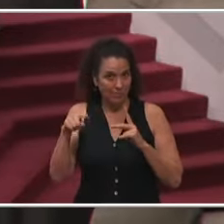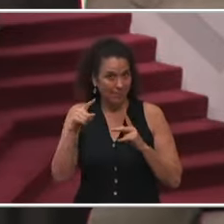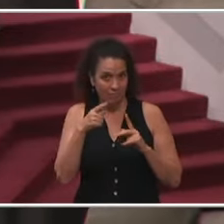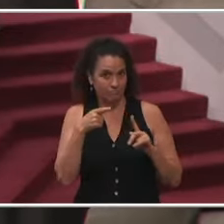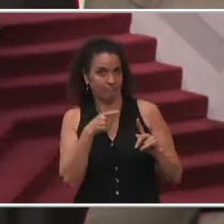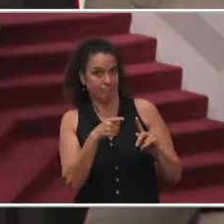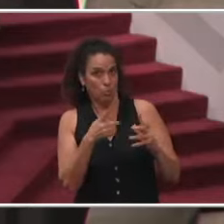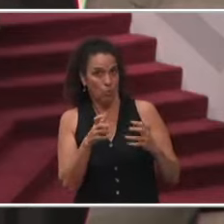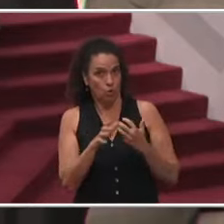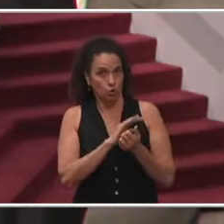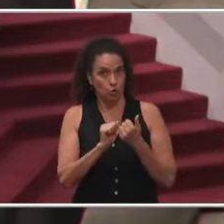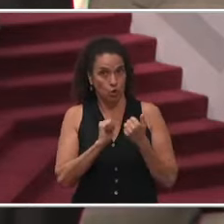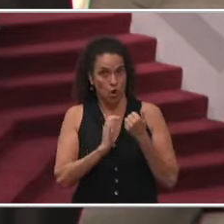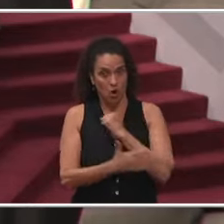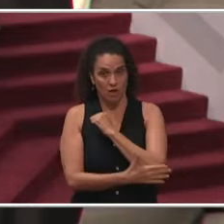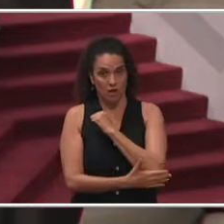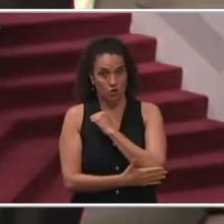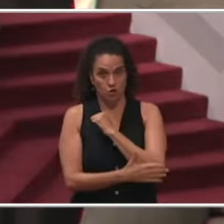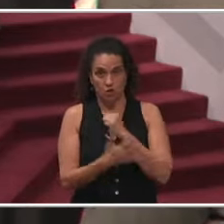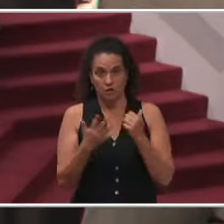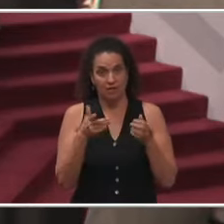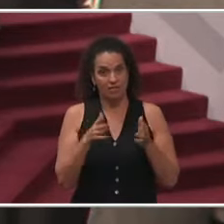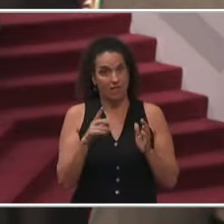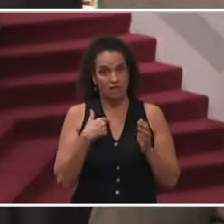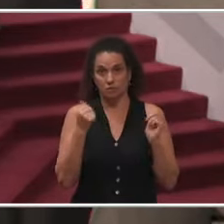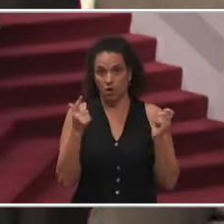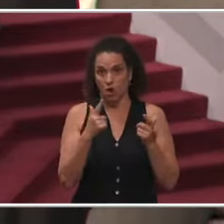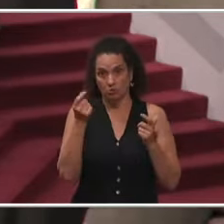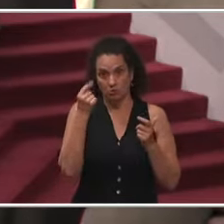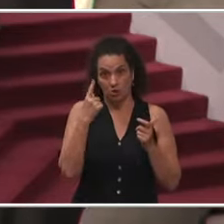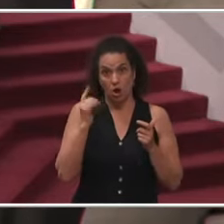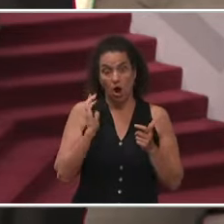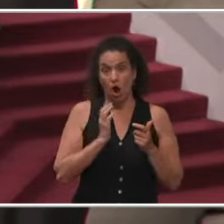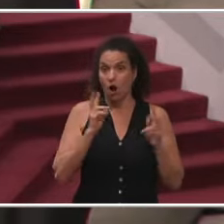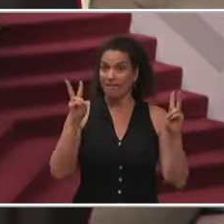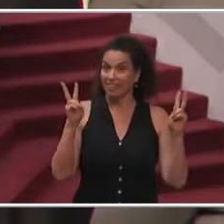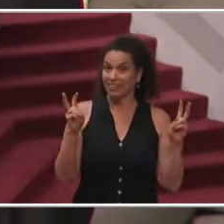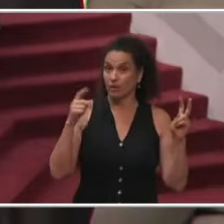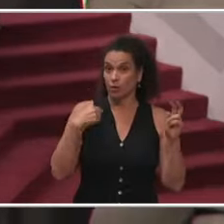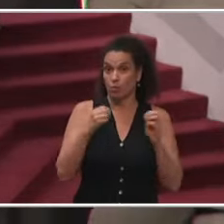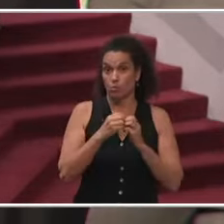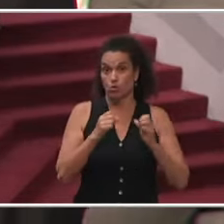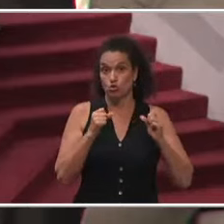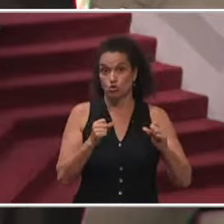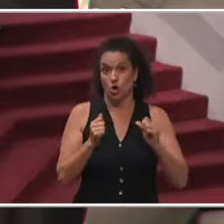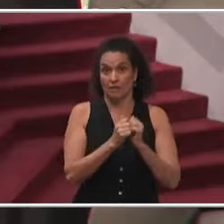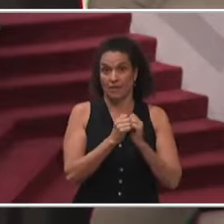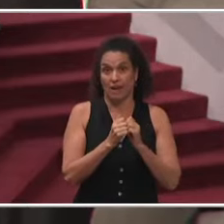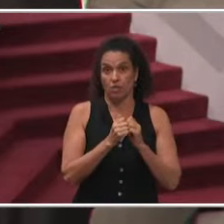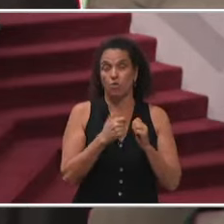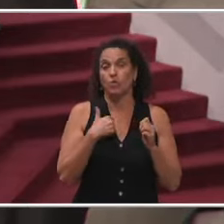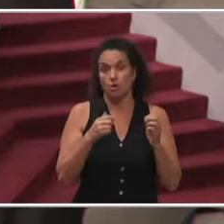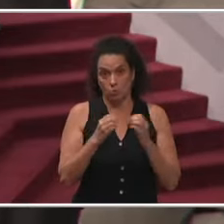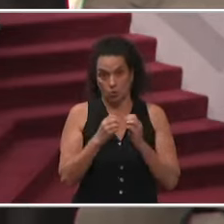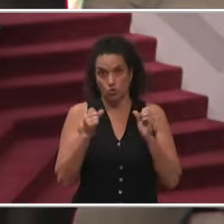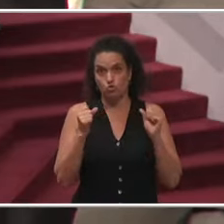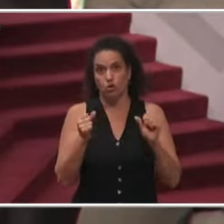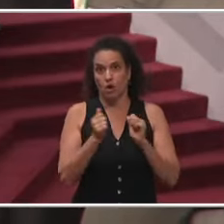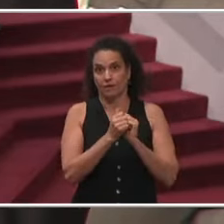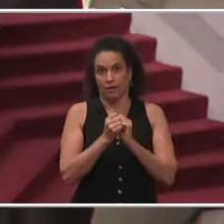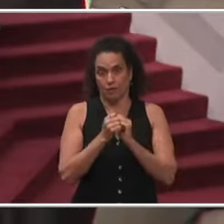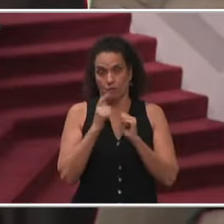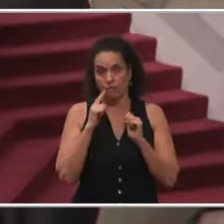all realize and understand that just as with our church theme of we are stronger together, we are also stronger together as a nation, the United States